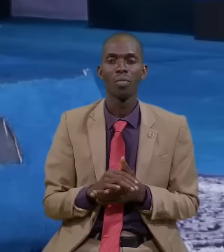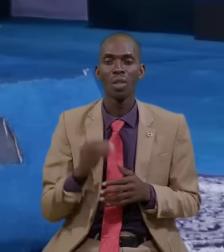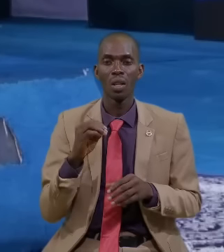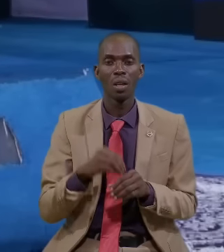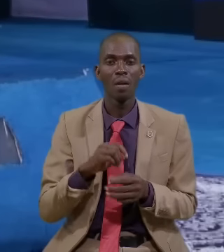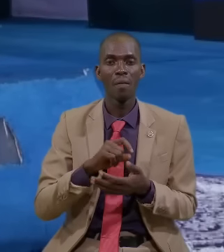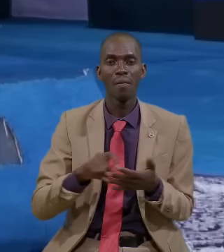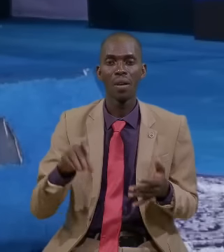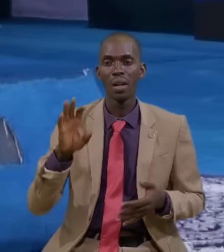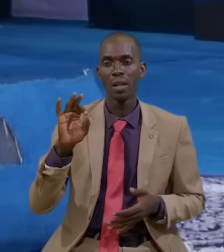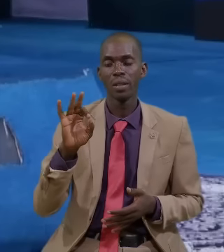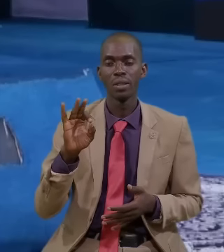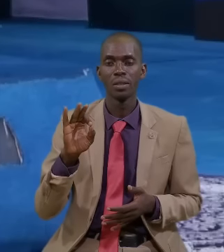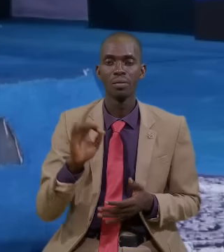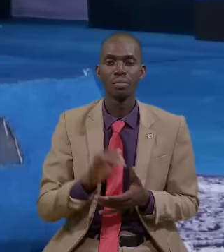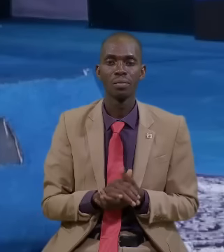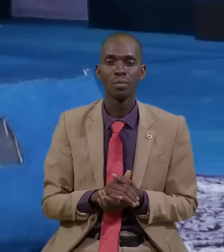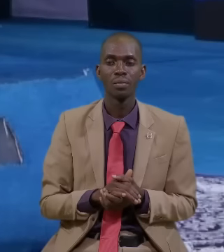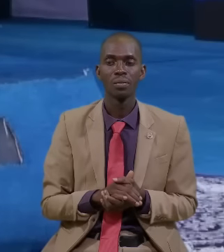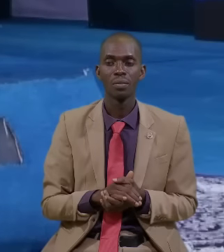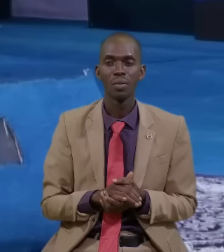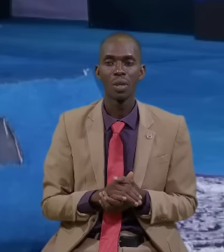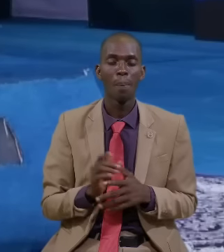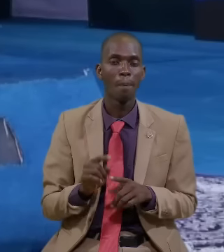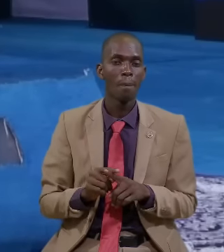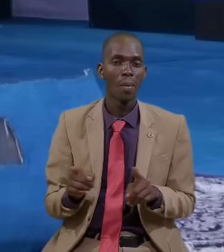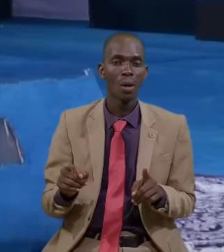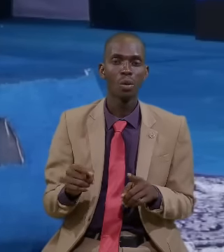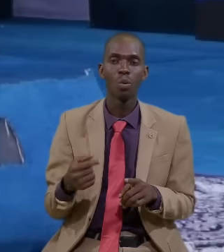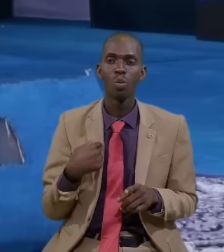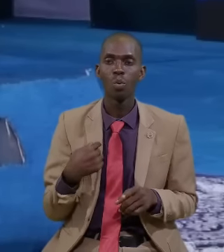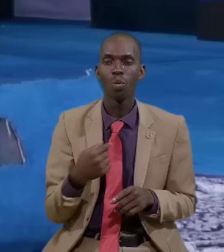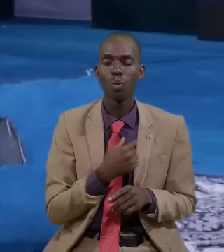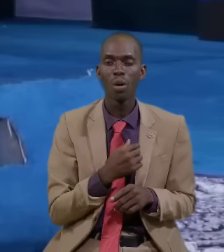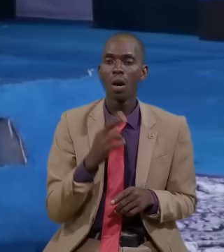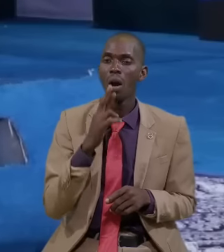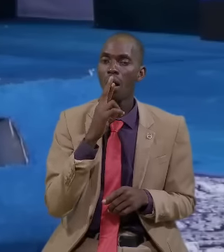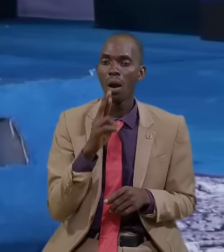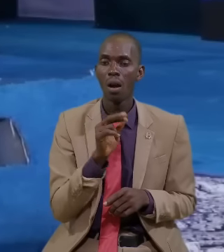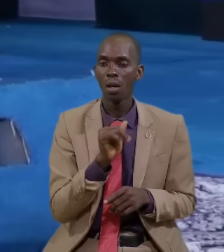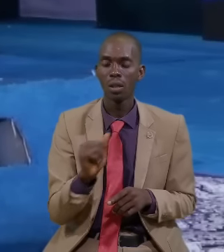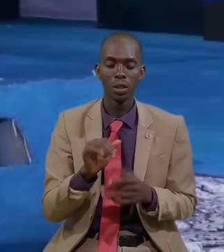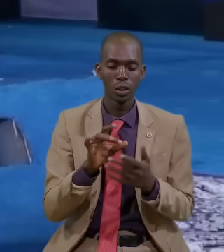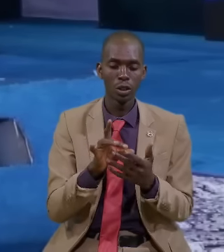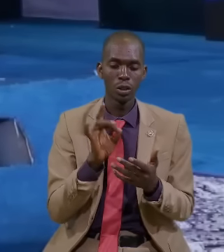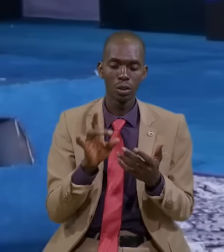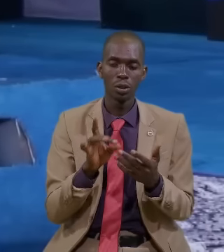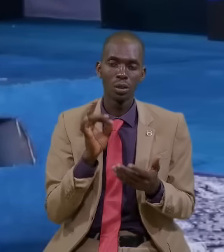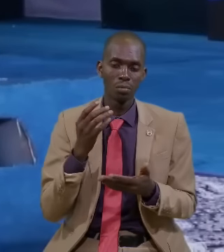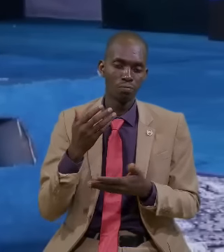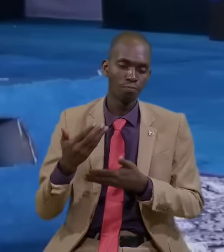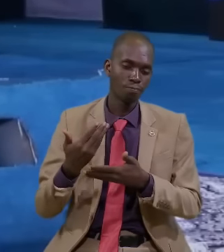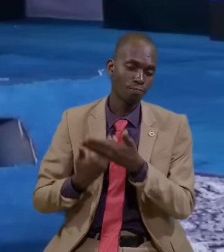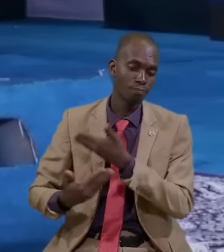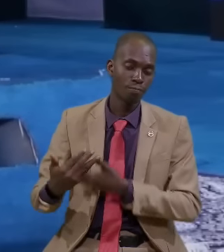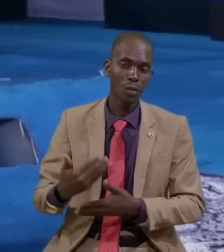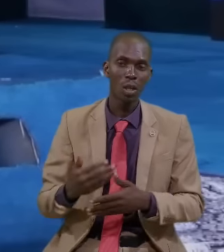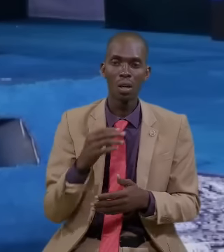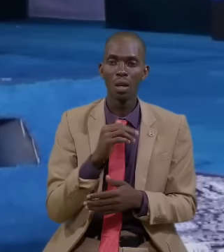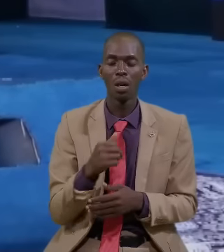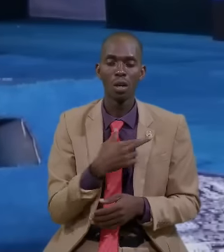In verse 9, it tells us, but we are a chosen generation, a royal priesthood,